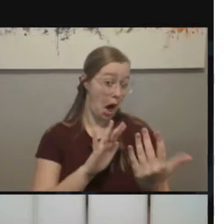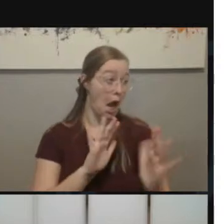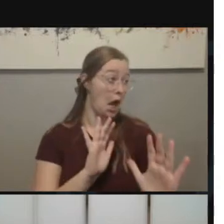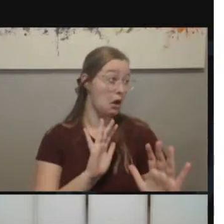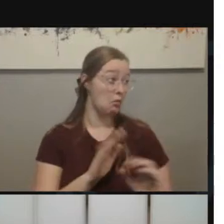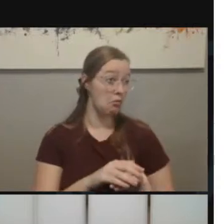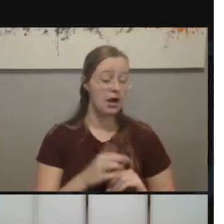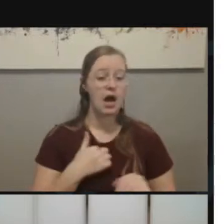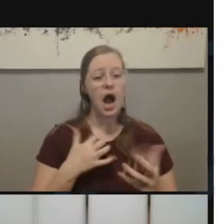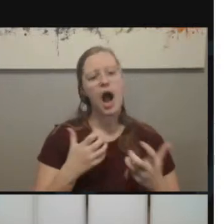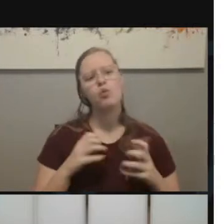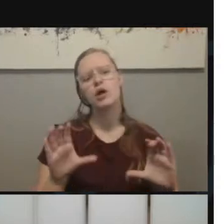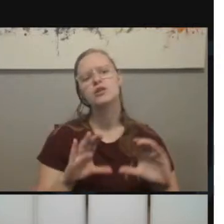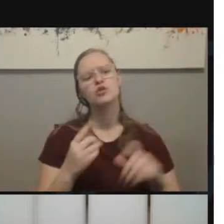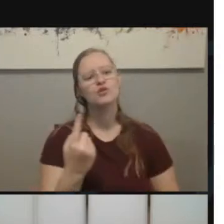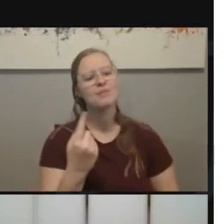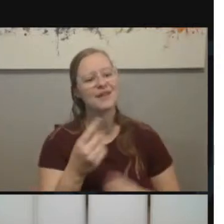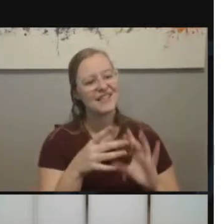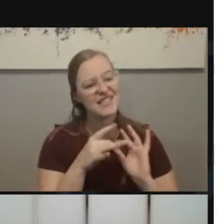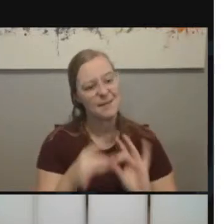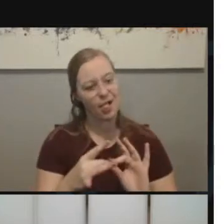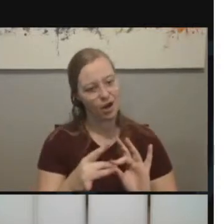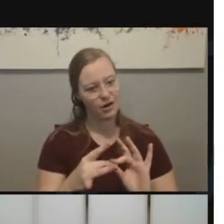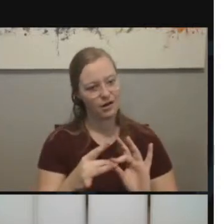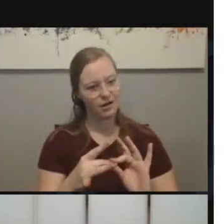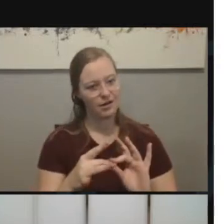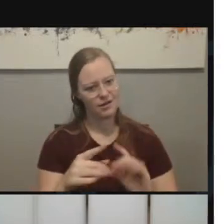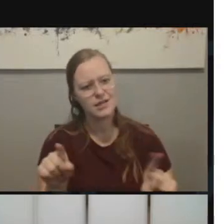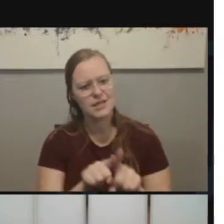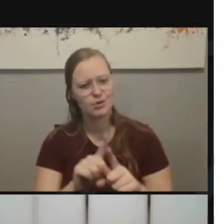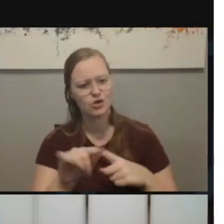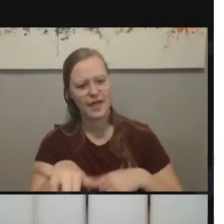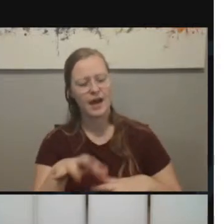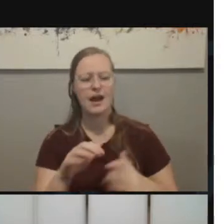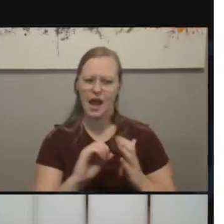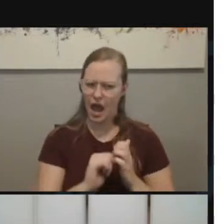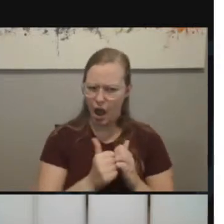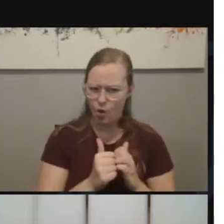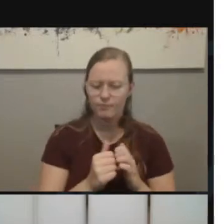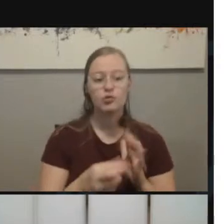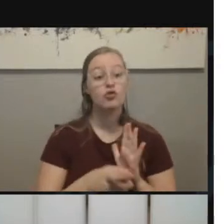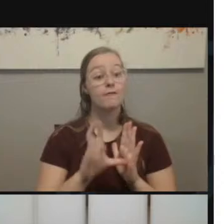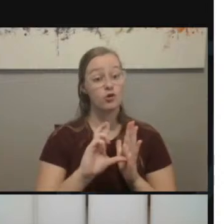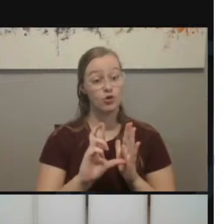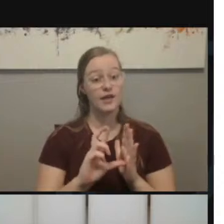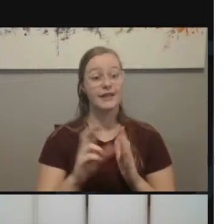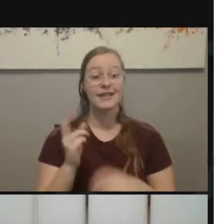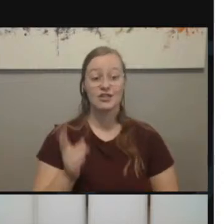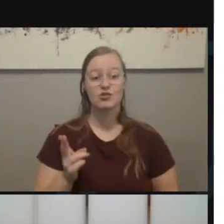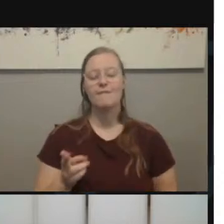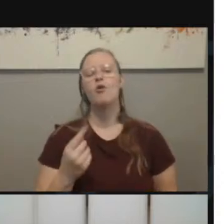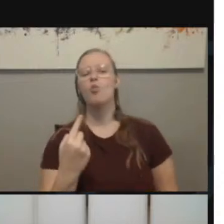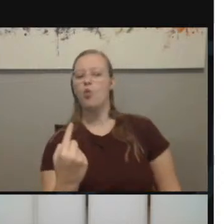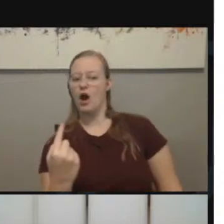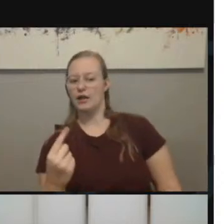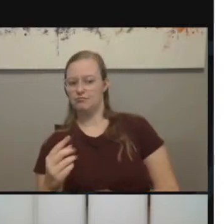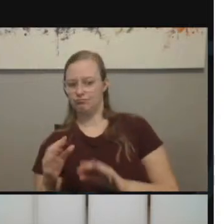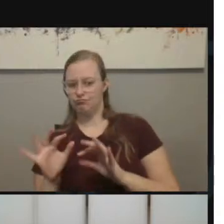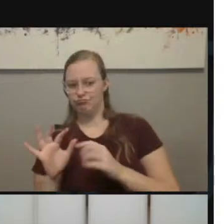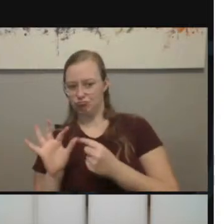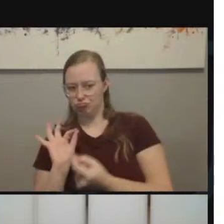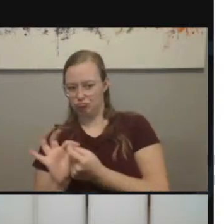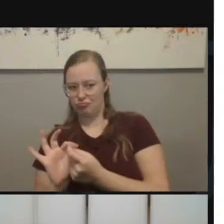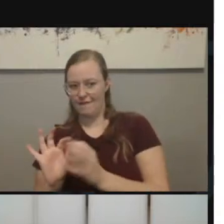do something similar to that by reviewing the history of one particular family.